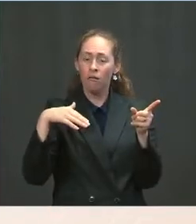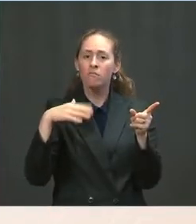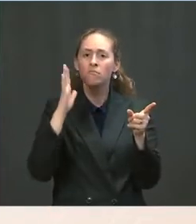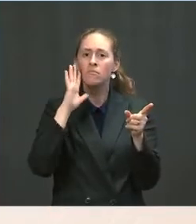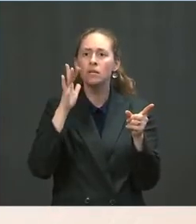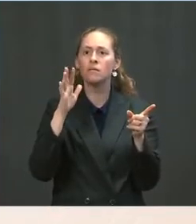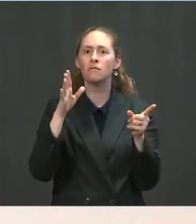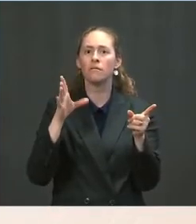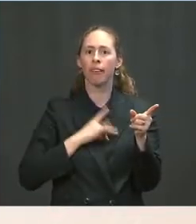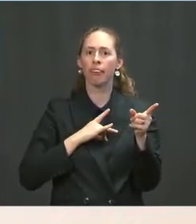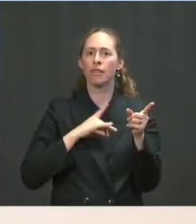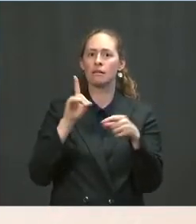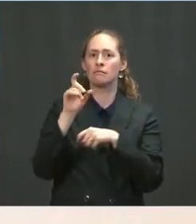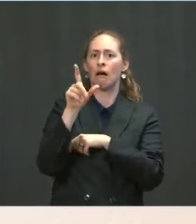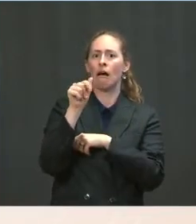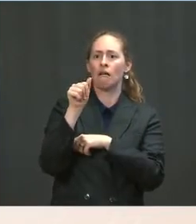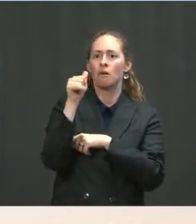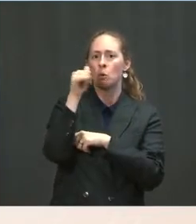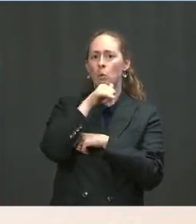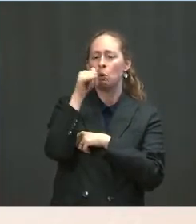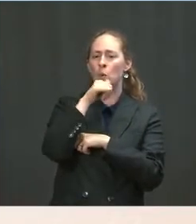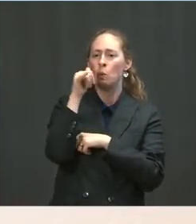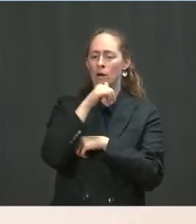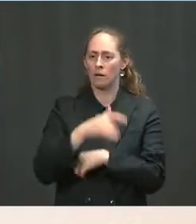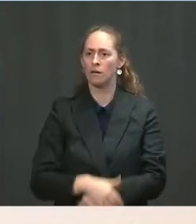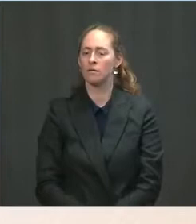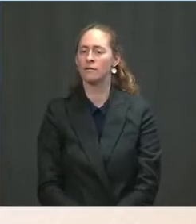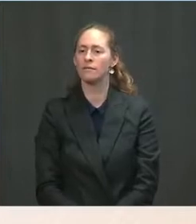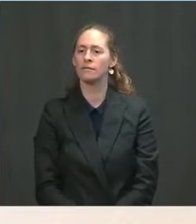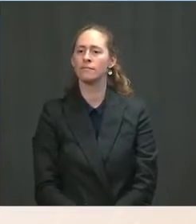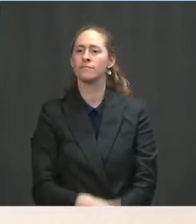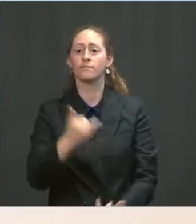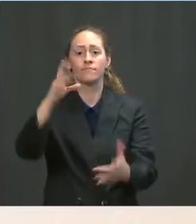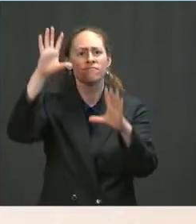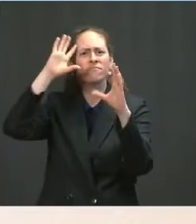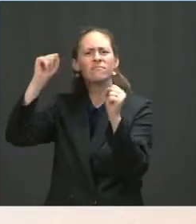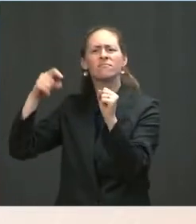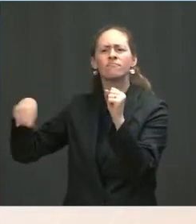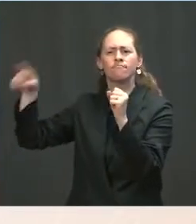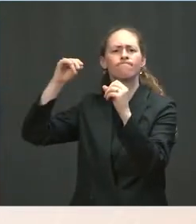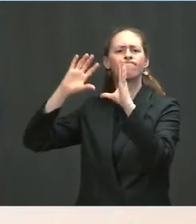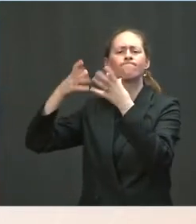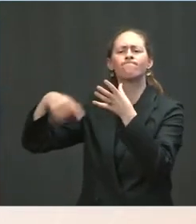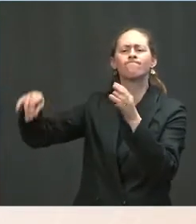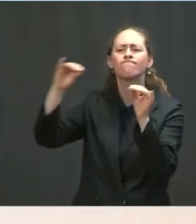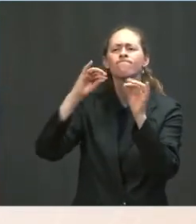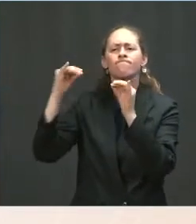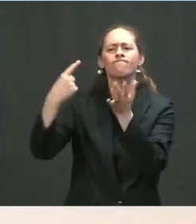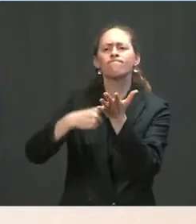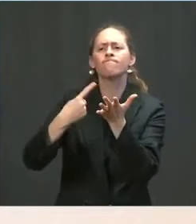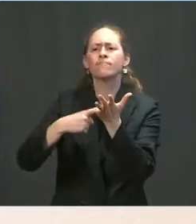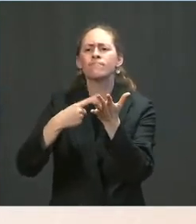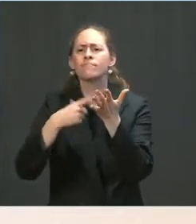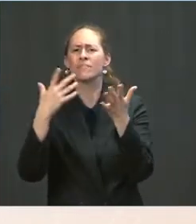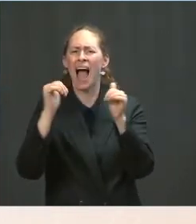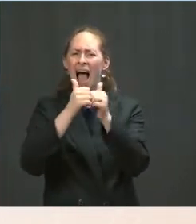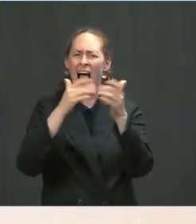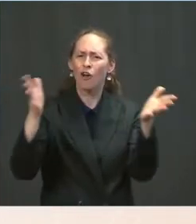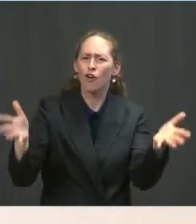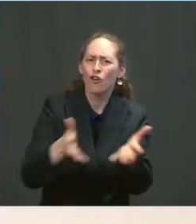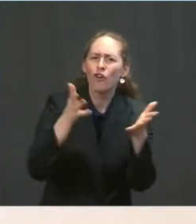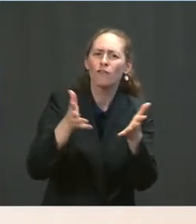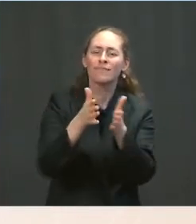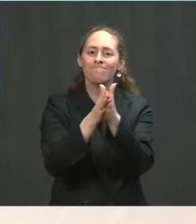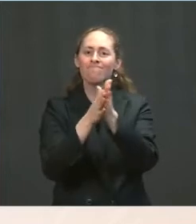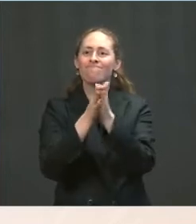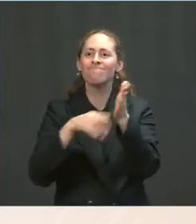on as an administration. That's what the president talked about. He talked about incentives. He talked about ways to do this in a more